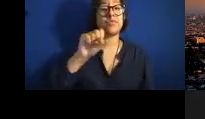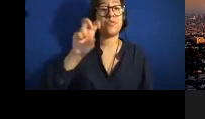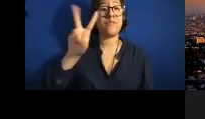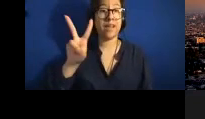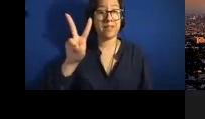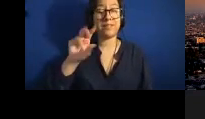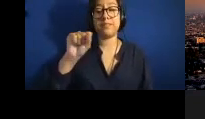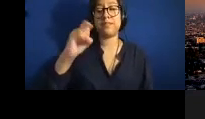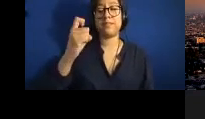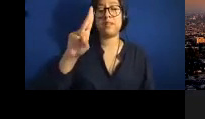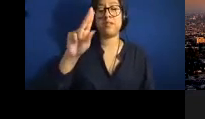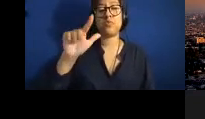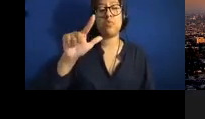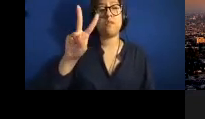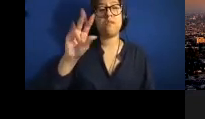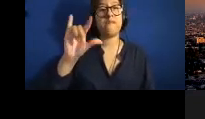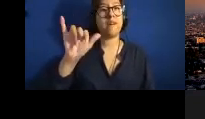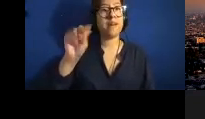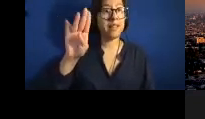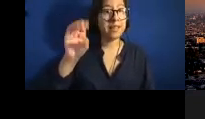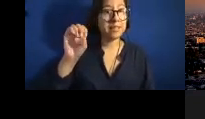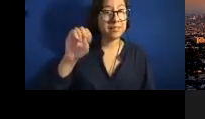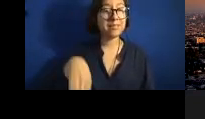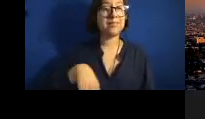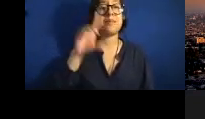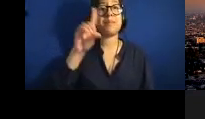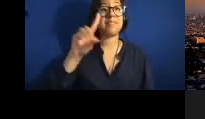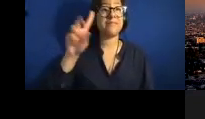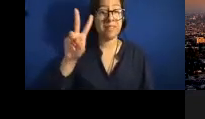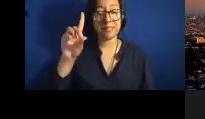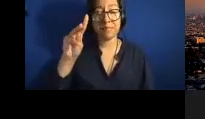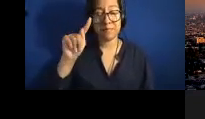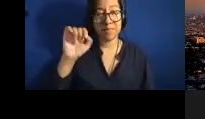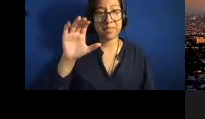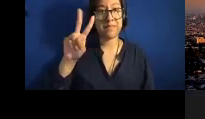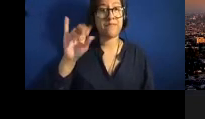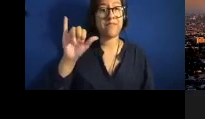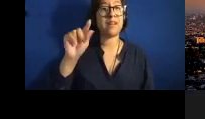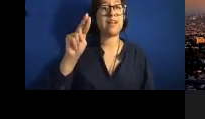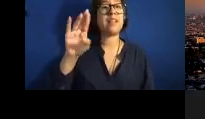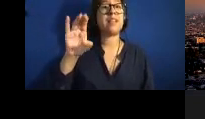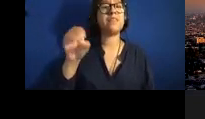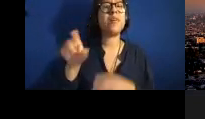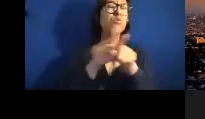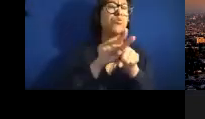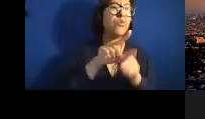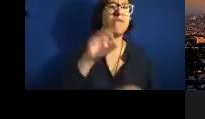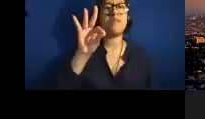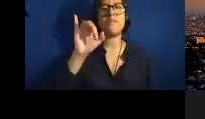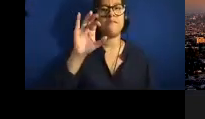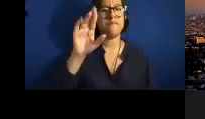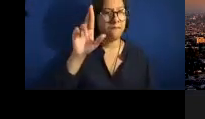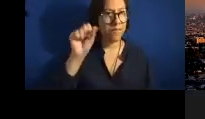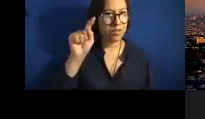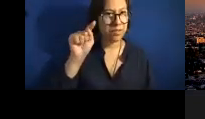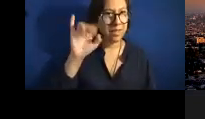crises, first aid / wound care. And all of the work that we do